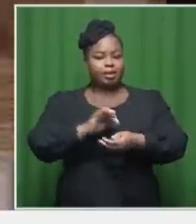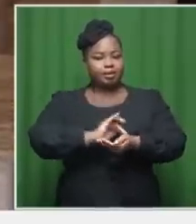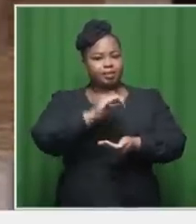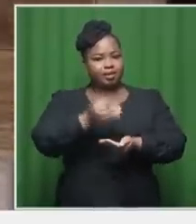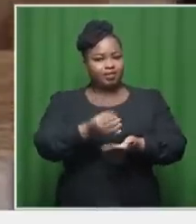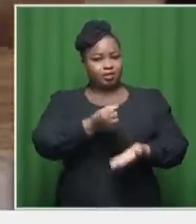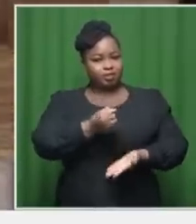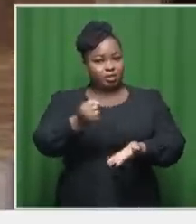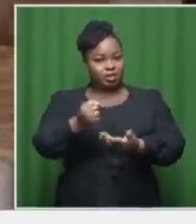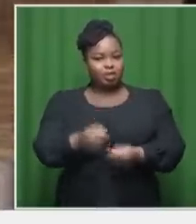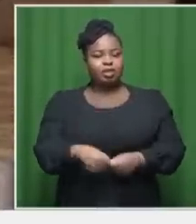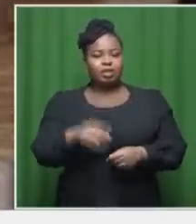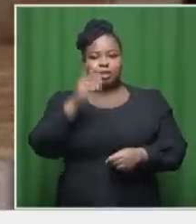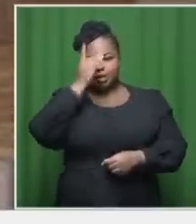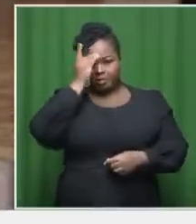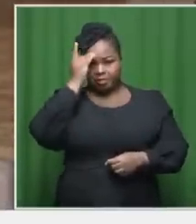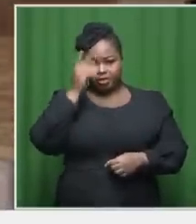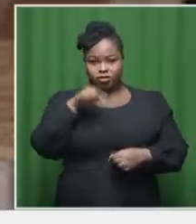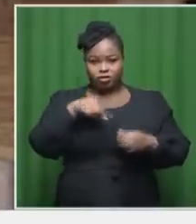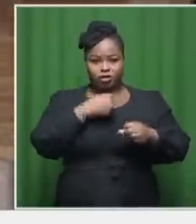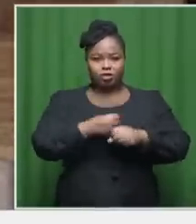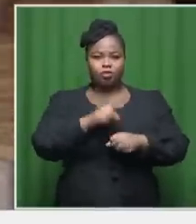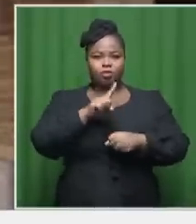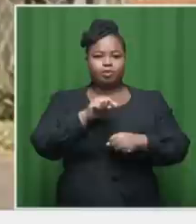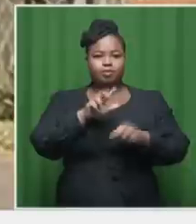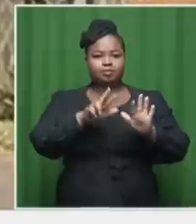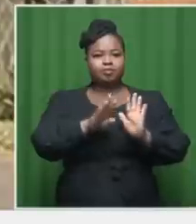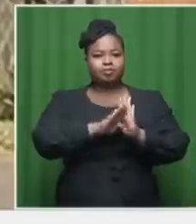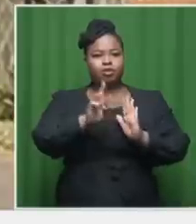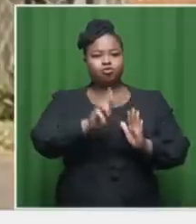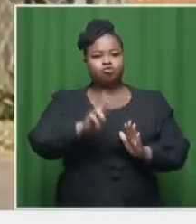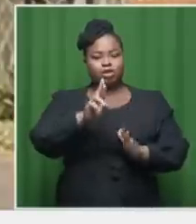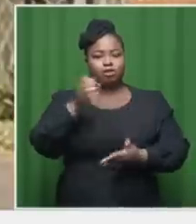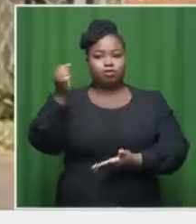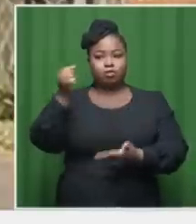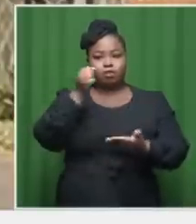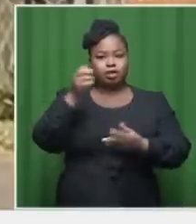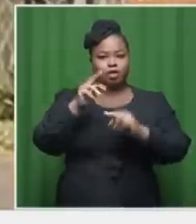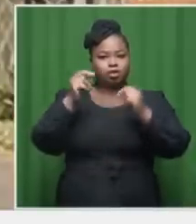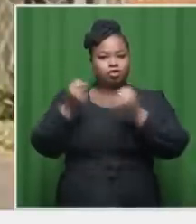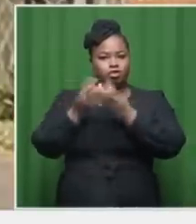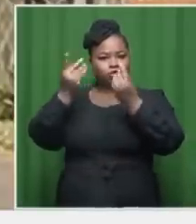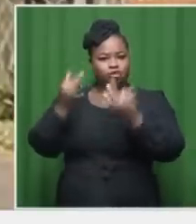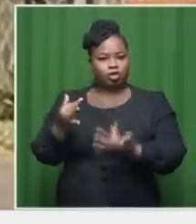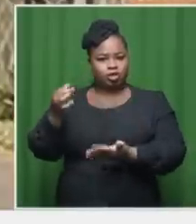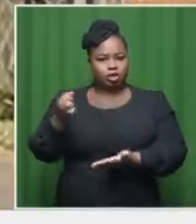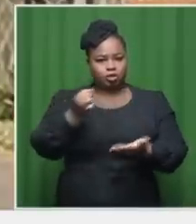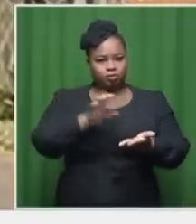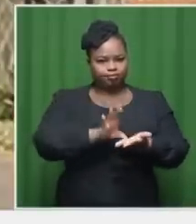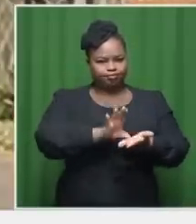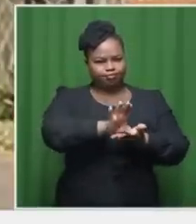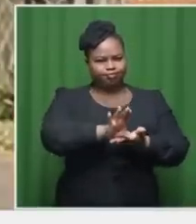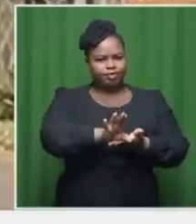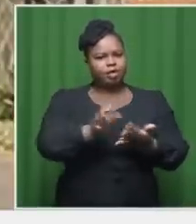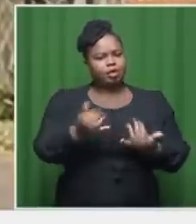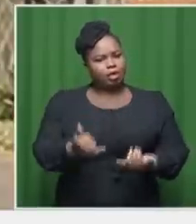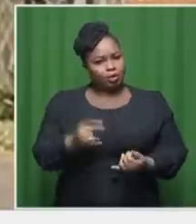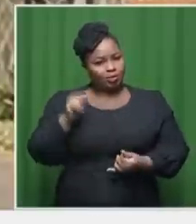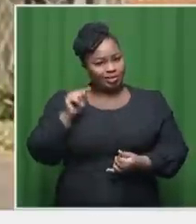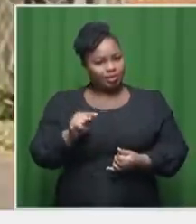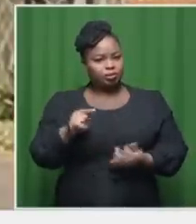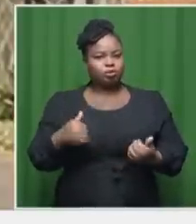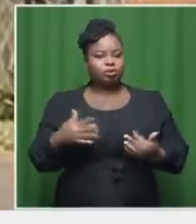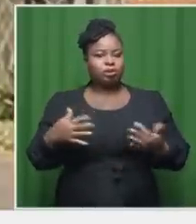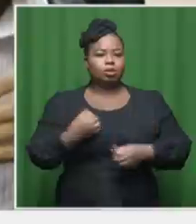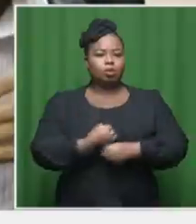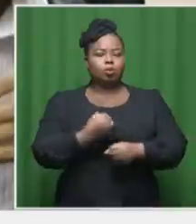March this year, it received 1.8 billion rand in bailout funding from the National Treasury, and it is using this to